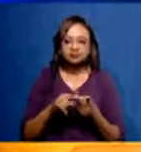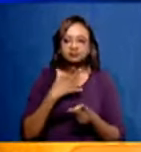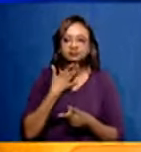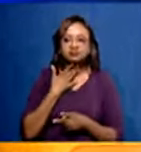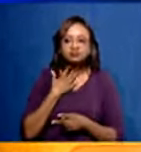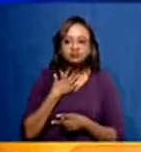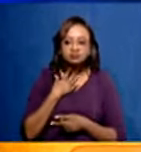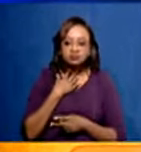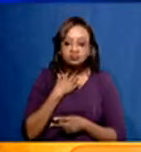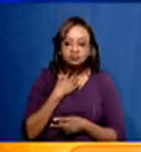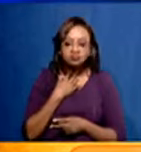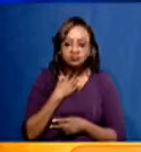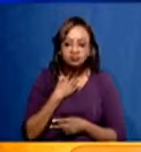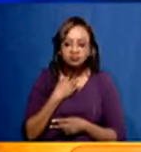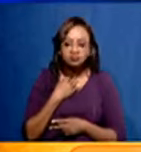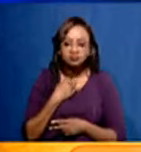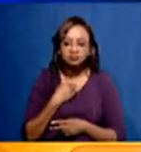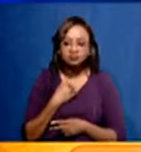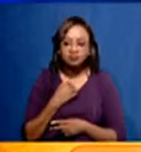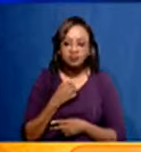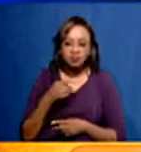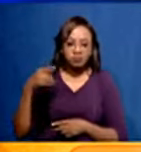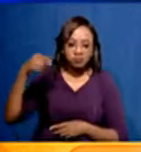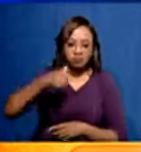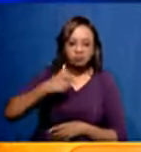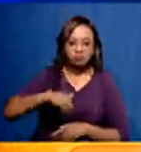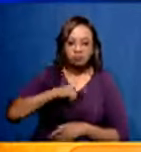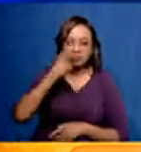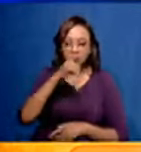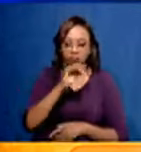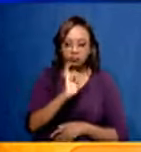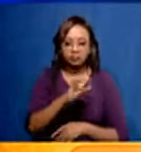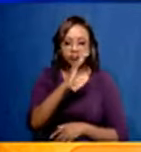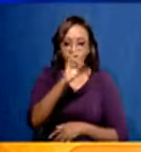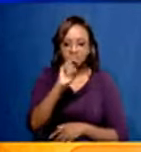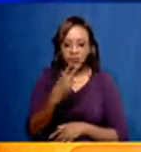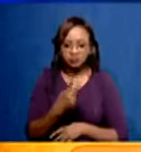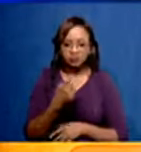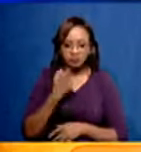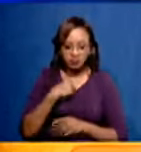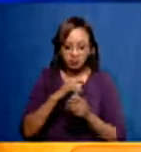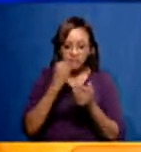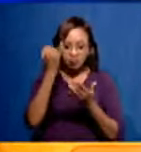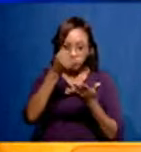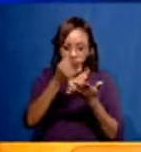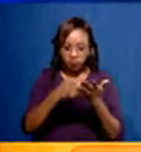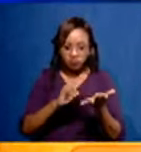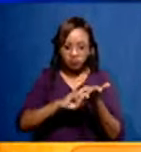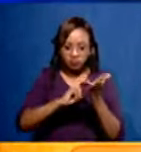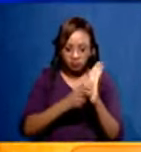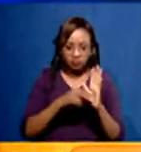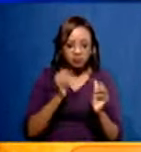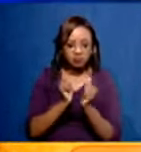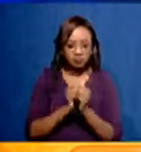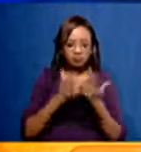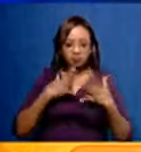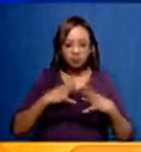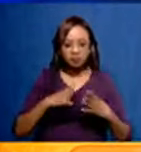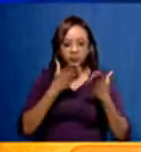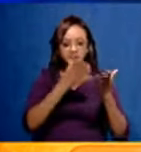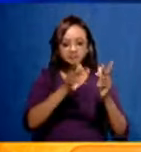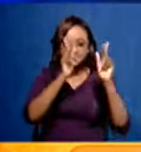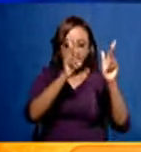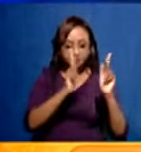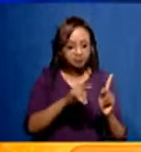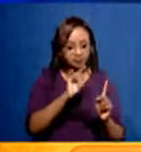carbon into our soil and be paid for that. So I designed that project with the people in Kisumu, which was very